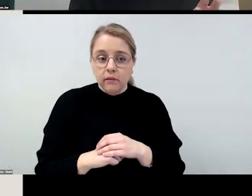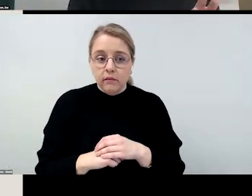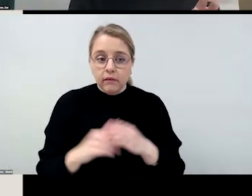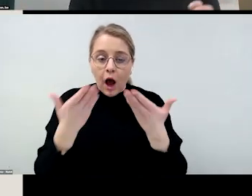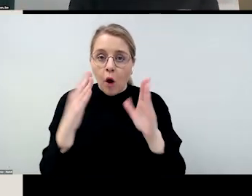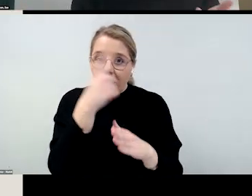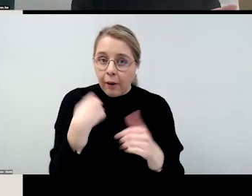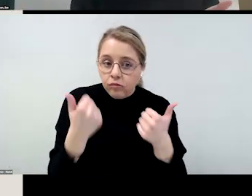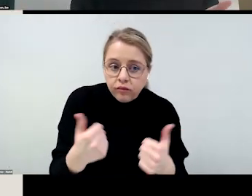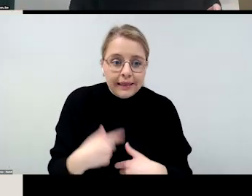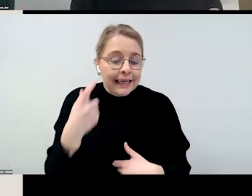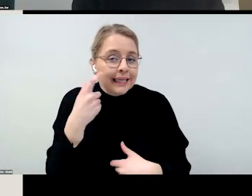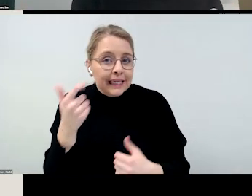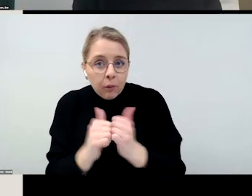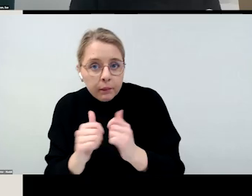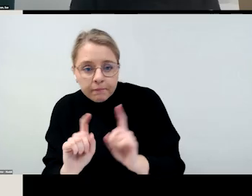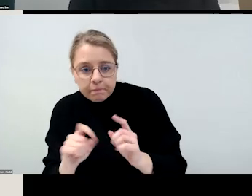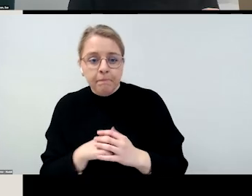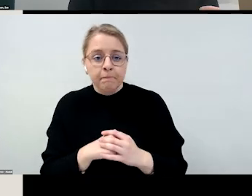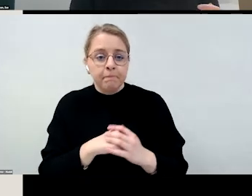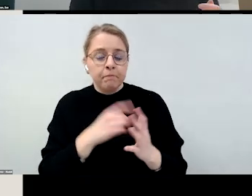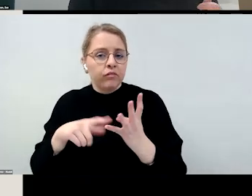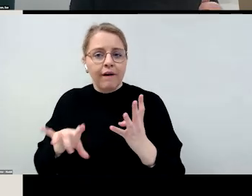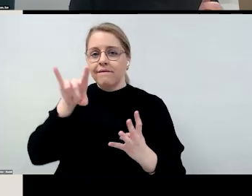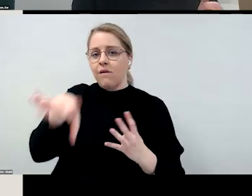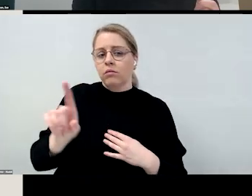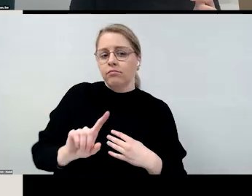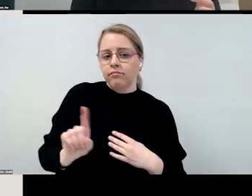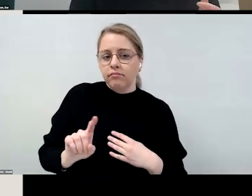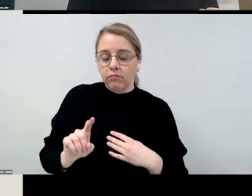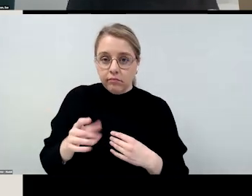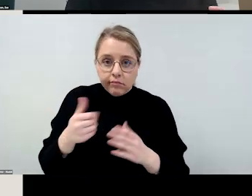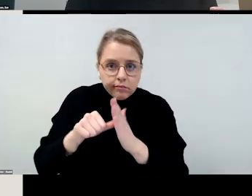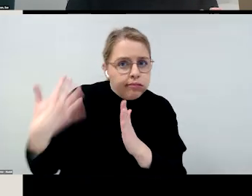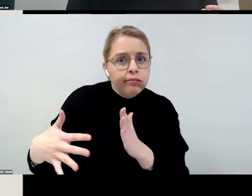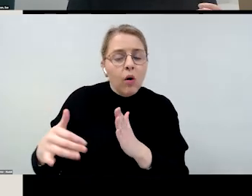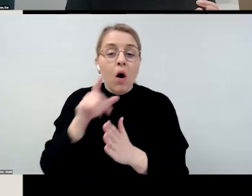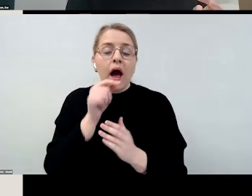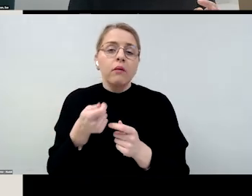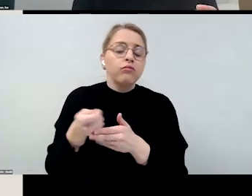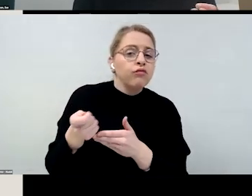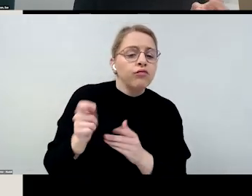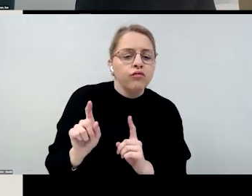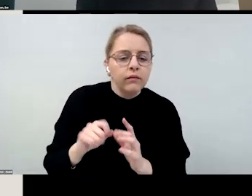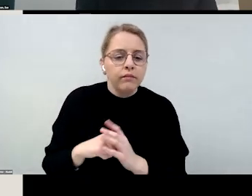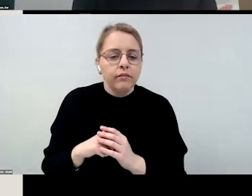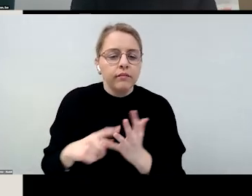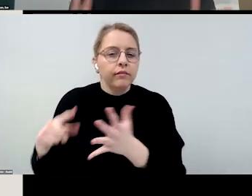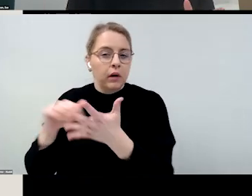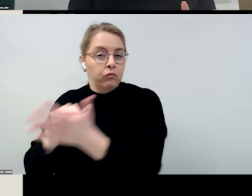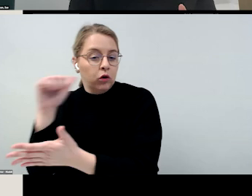access appointments? How affordable is the service? What's the cost of that healthcare? And how appropriate is the service? Does the service have the